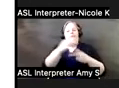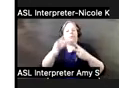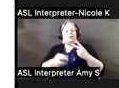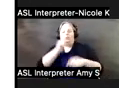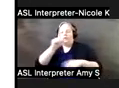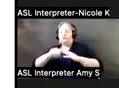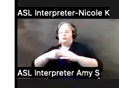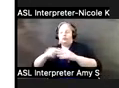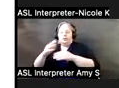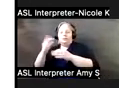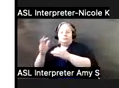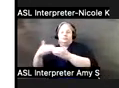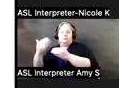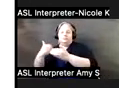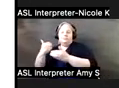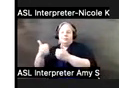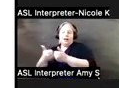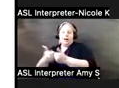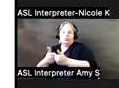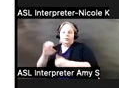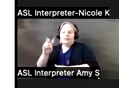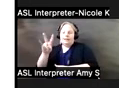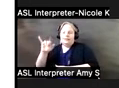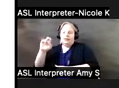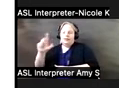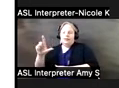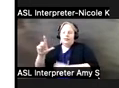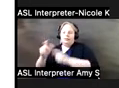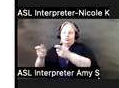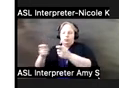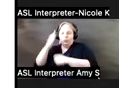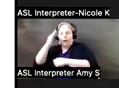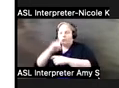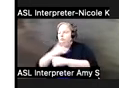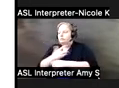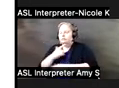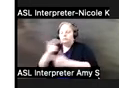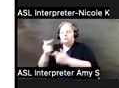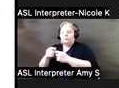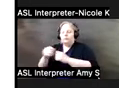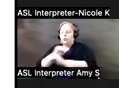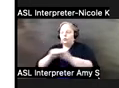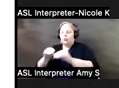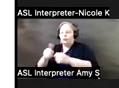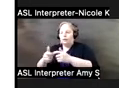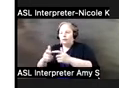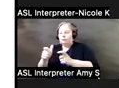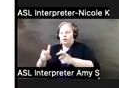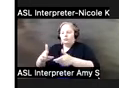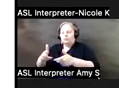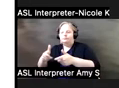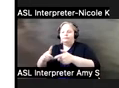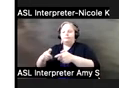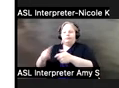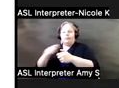simpler games is the Evil Controllers controller, because all that you're doing is moving buttons to a different part of a standard controller. So you're not changing the